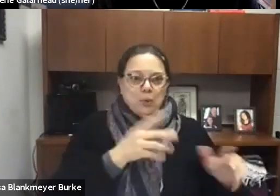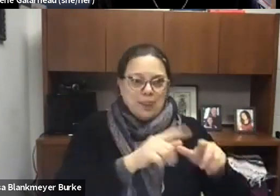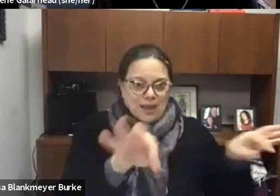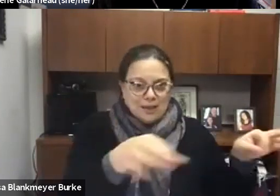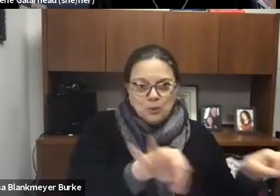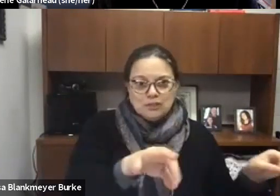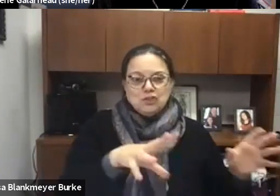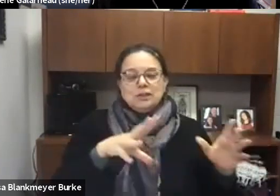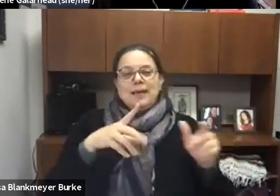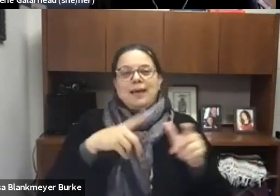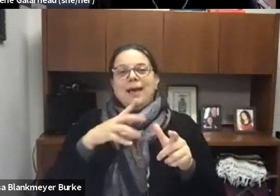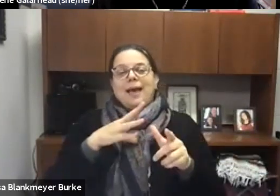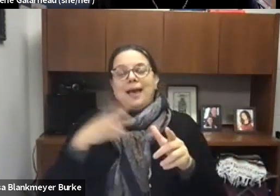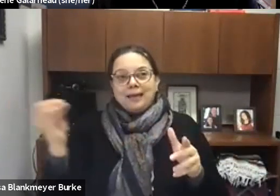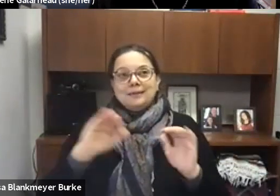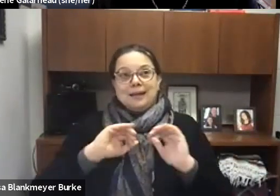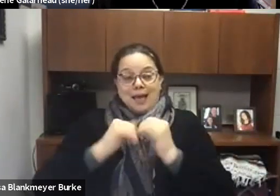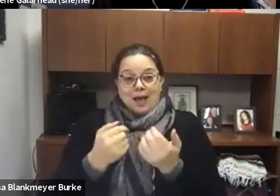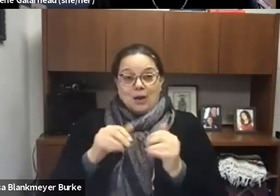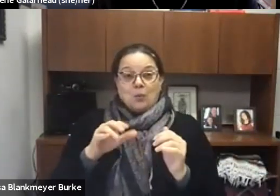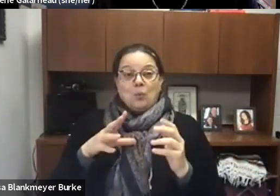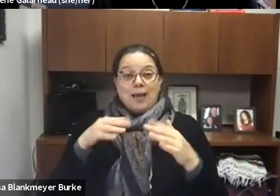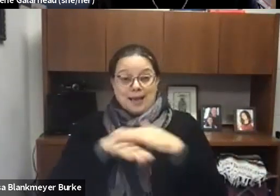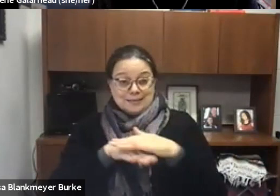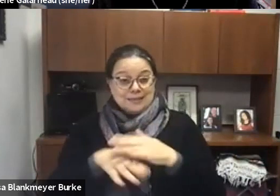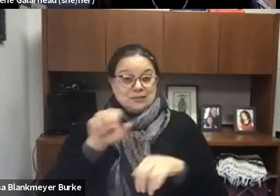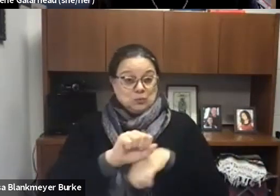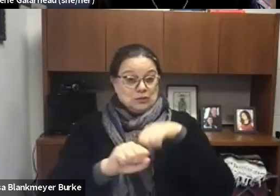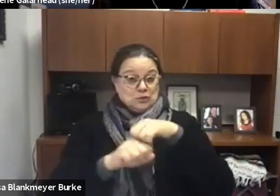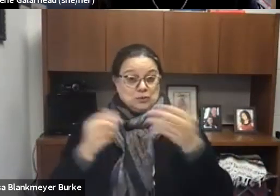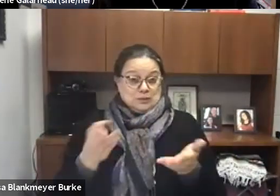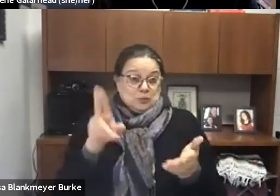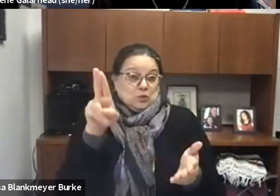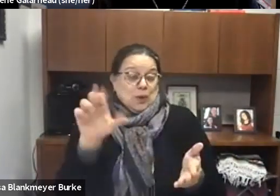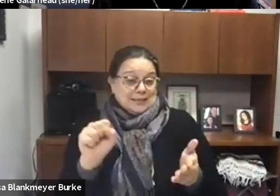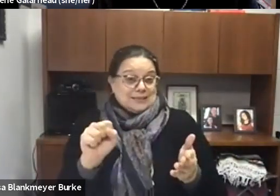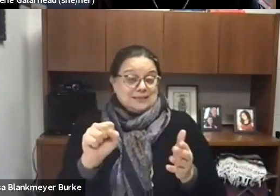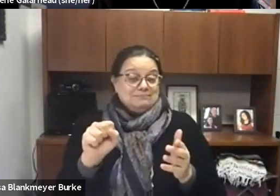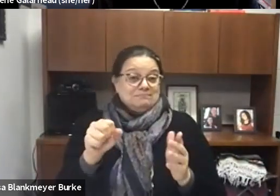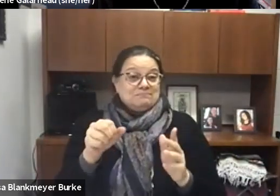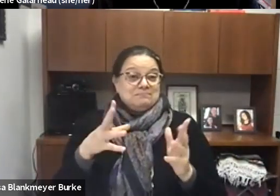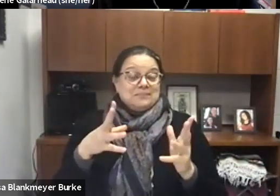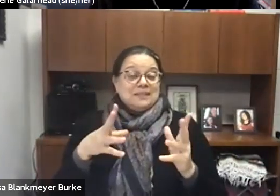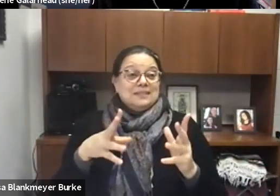who only know spoken language and people who only know signed language,